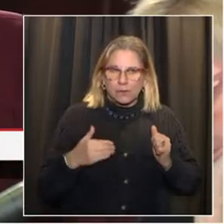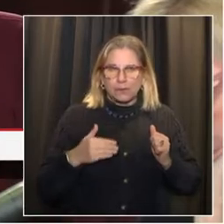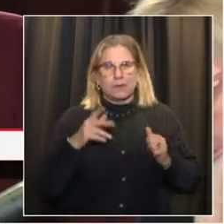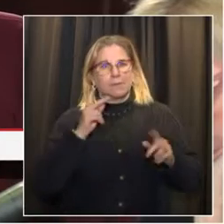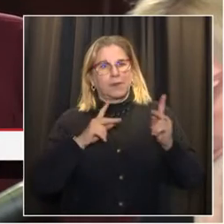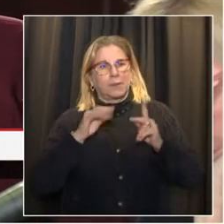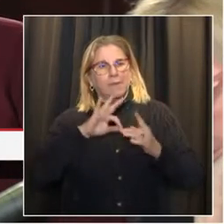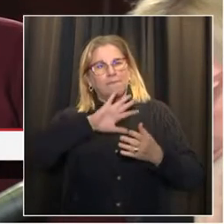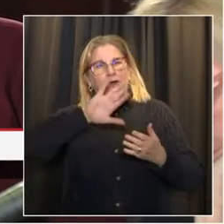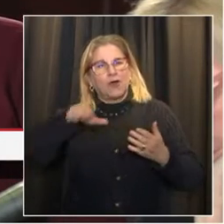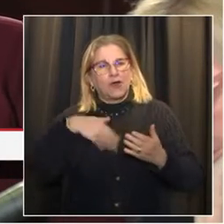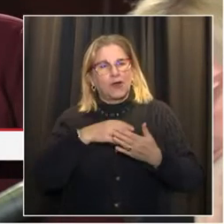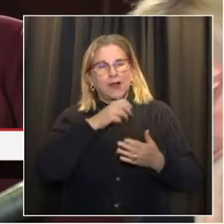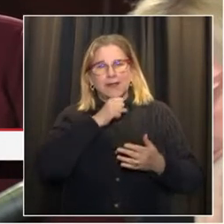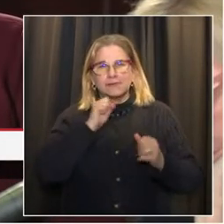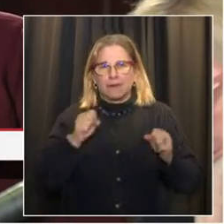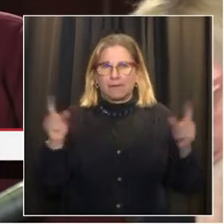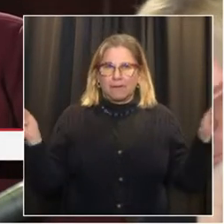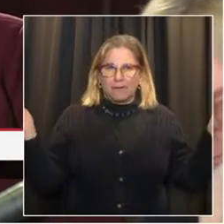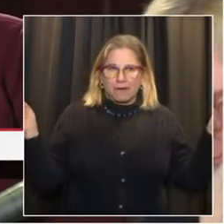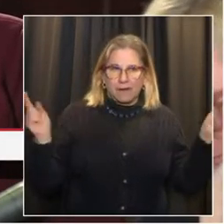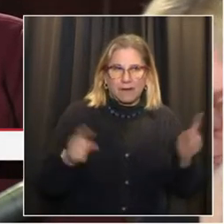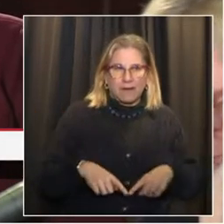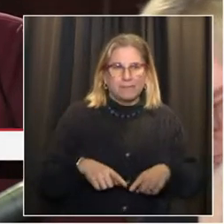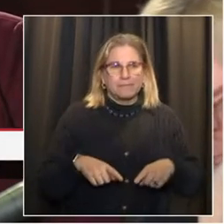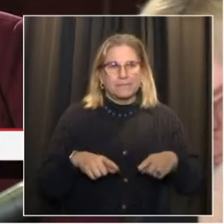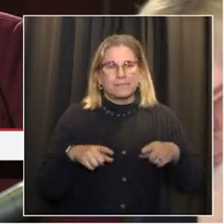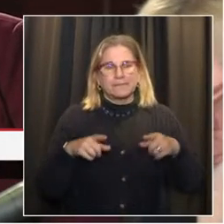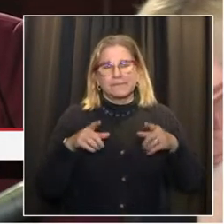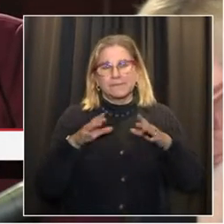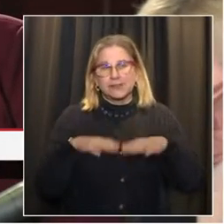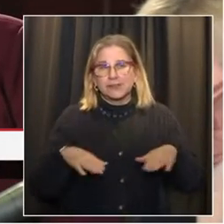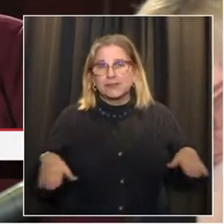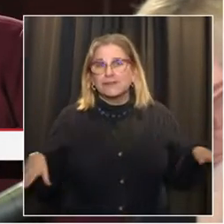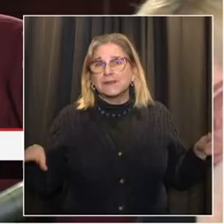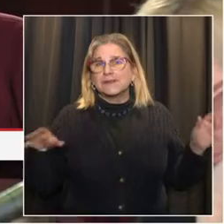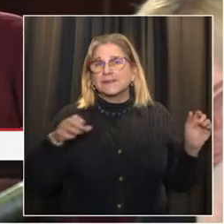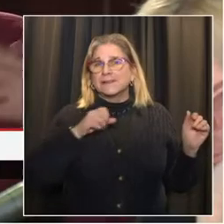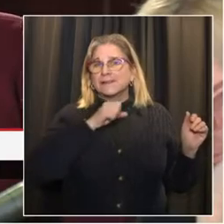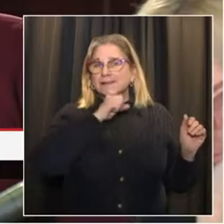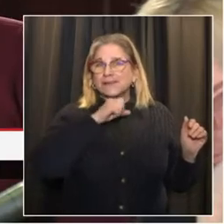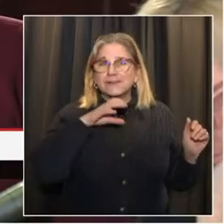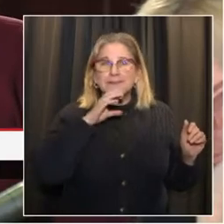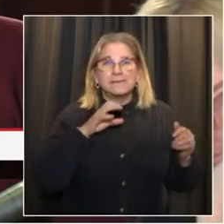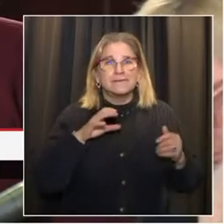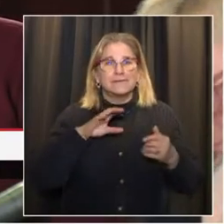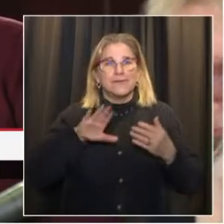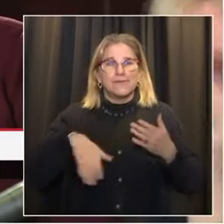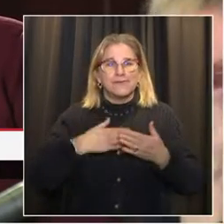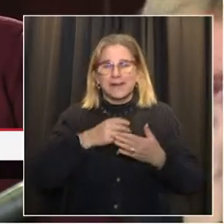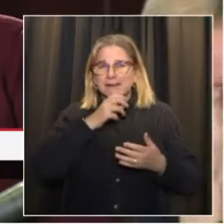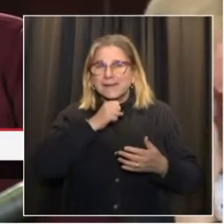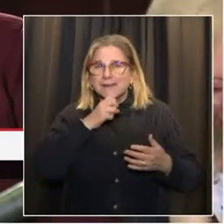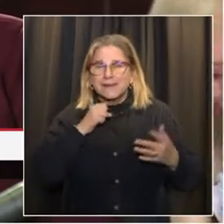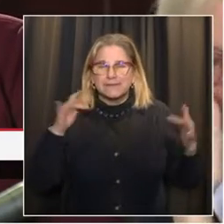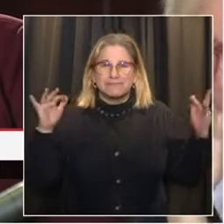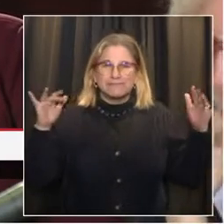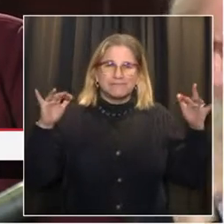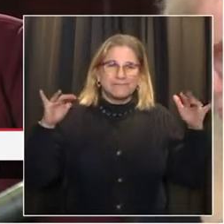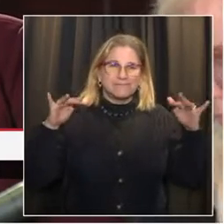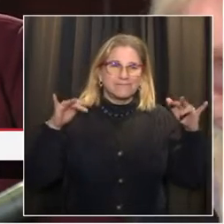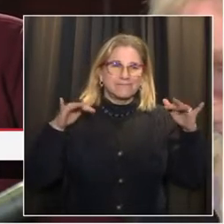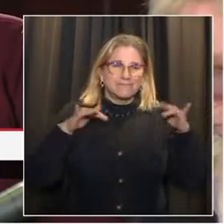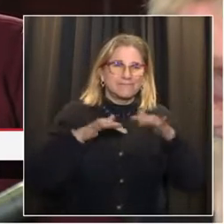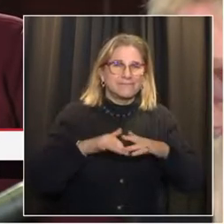all the way to seniors. It's comedy all the way to drama. And